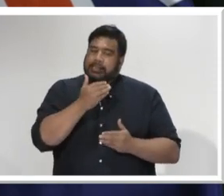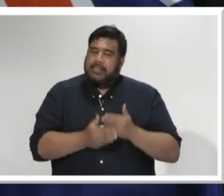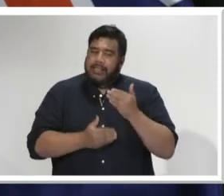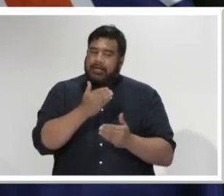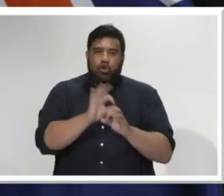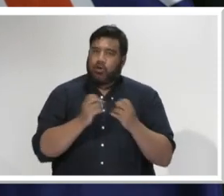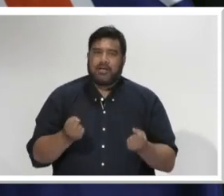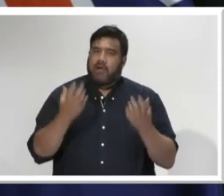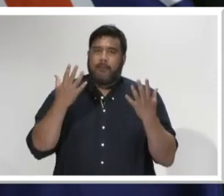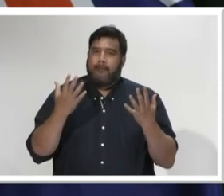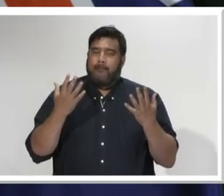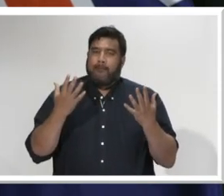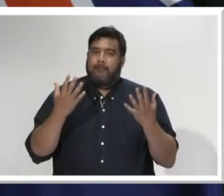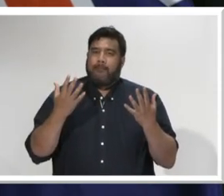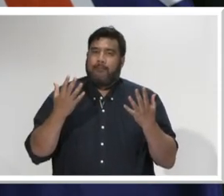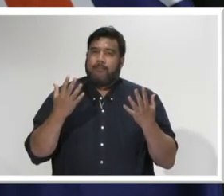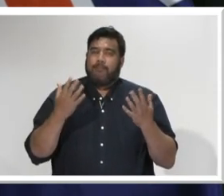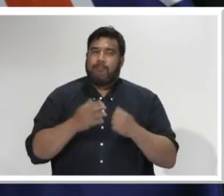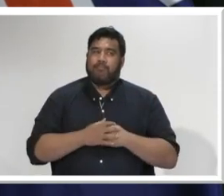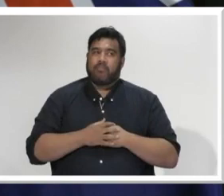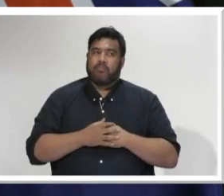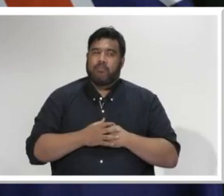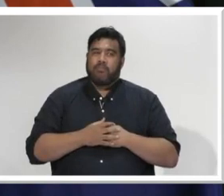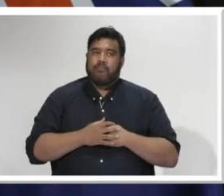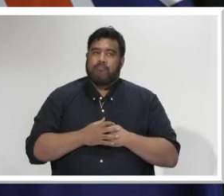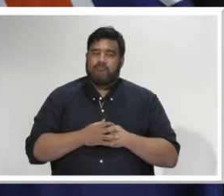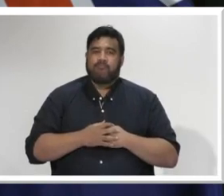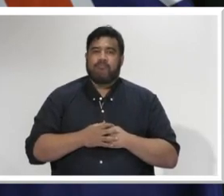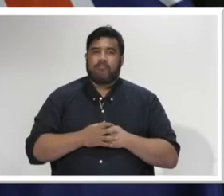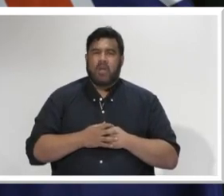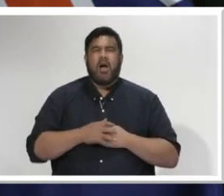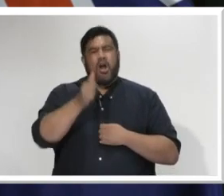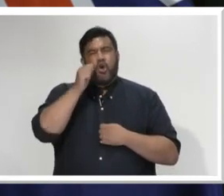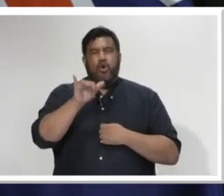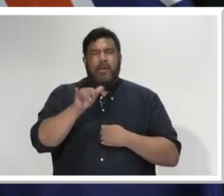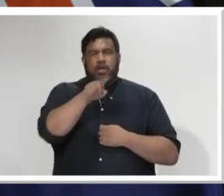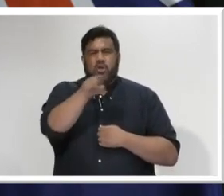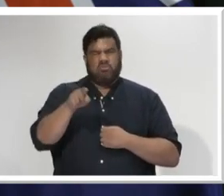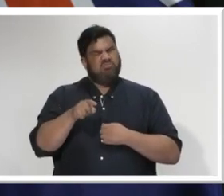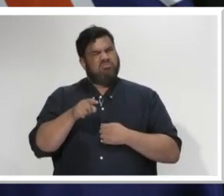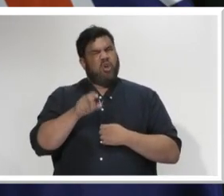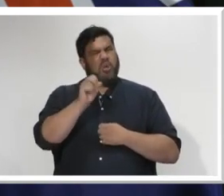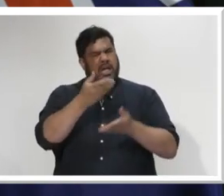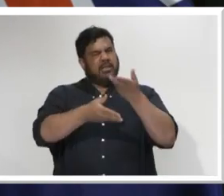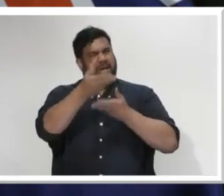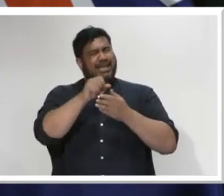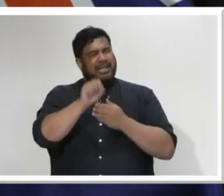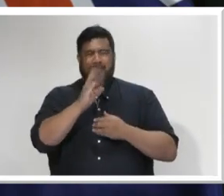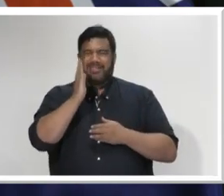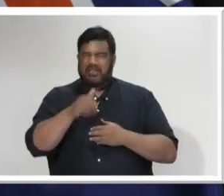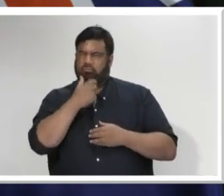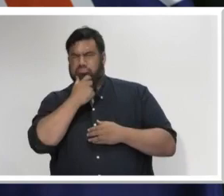to apply, if not more. There will no doubt be additional questions beyond the broad overview I've given today, and as I've